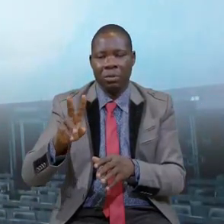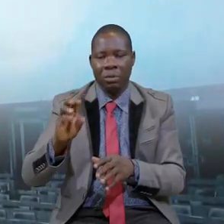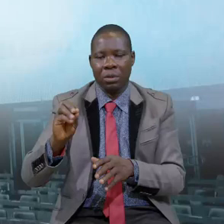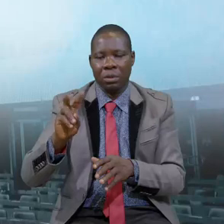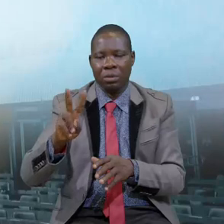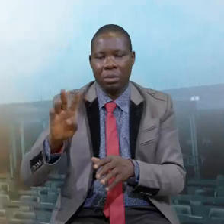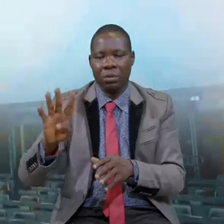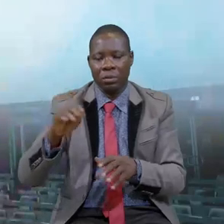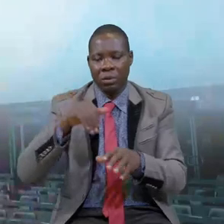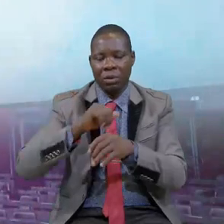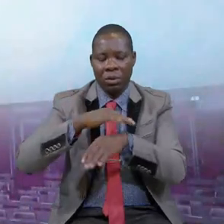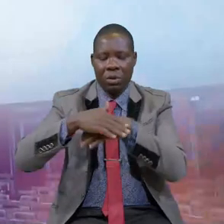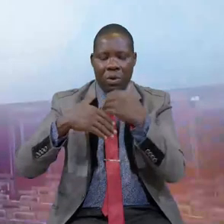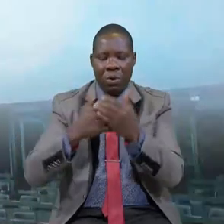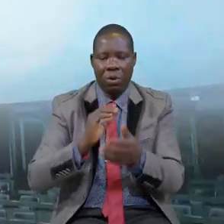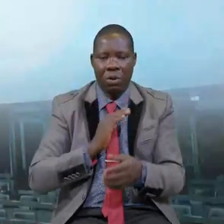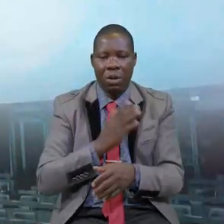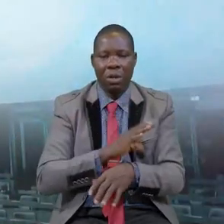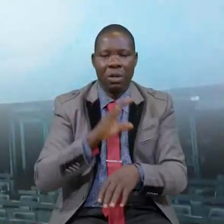churches globally.